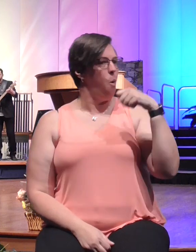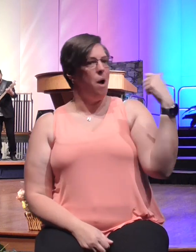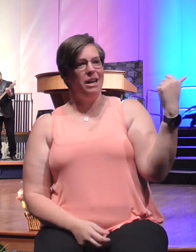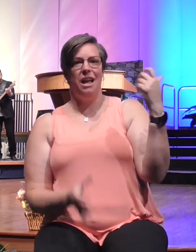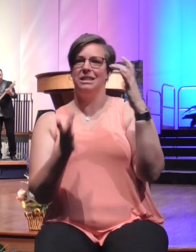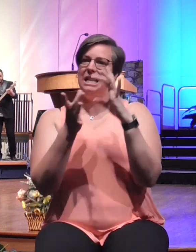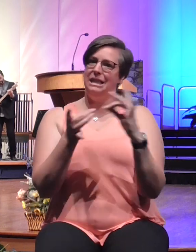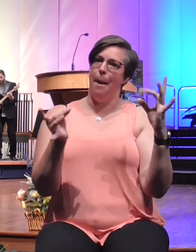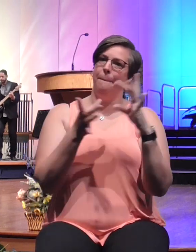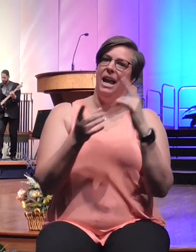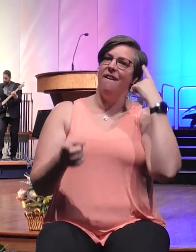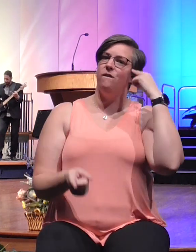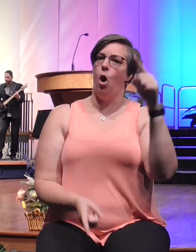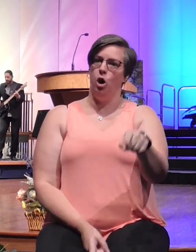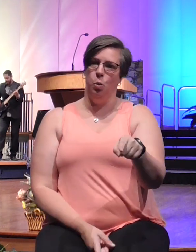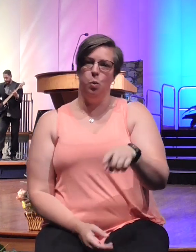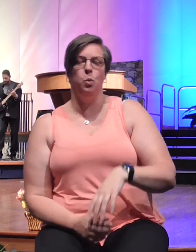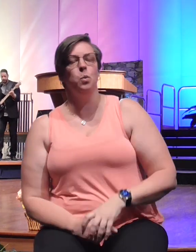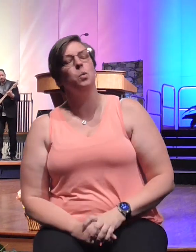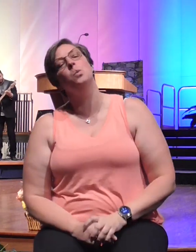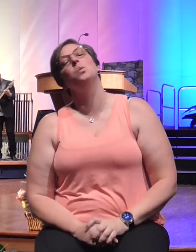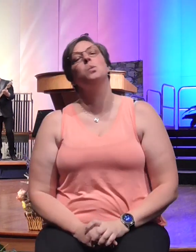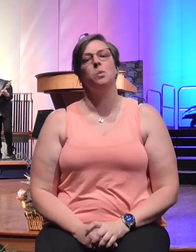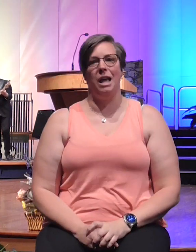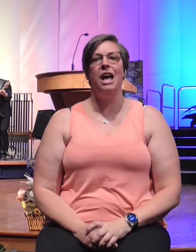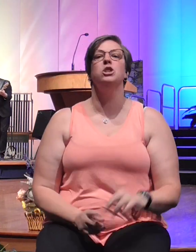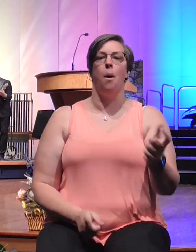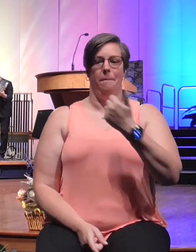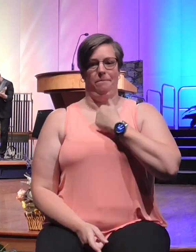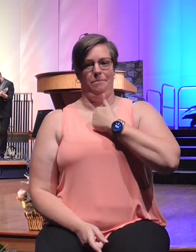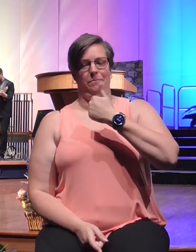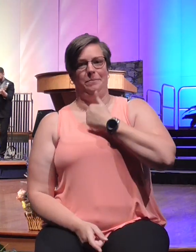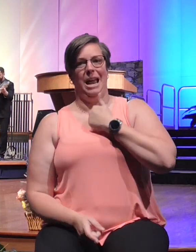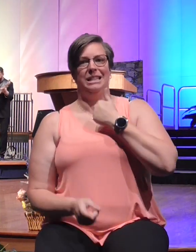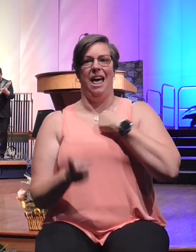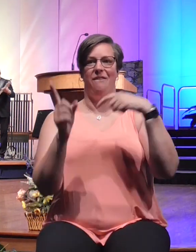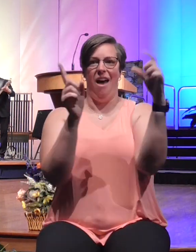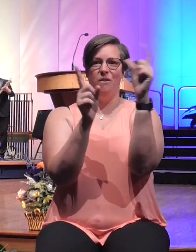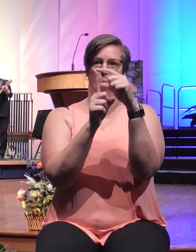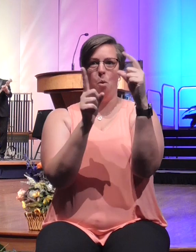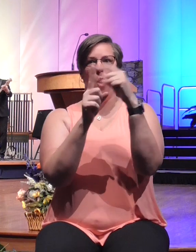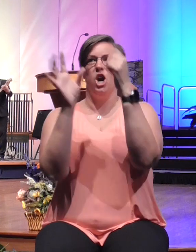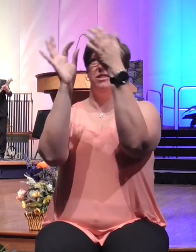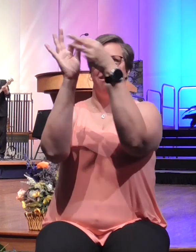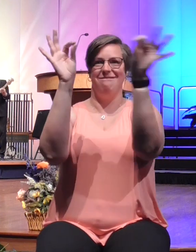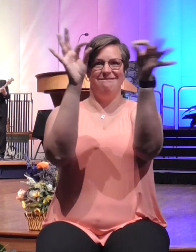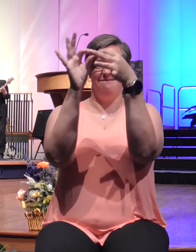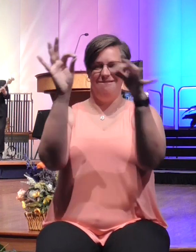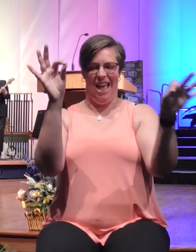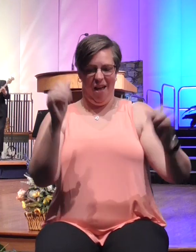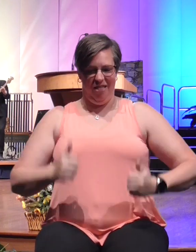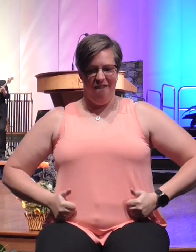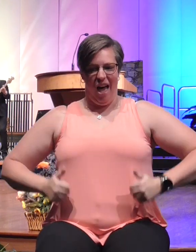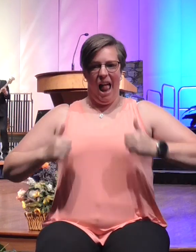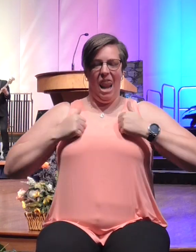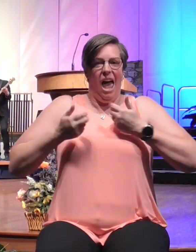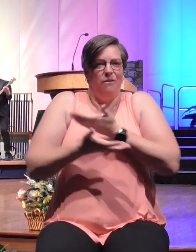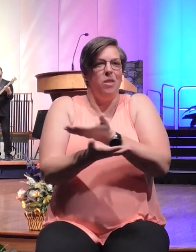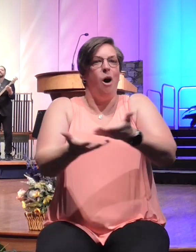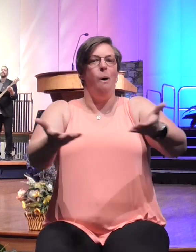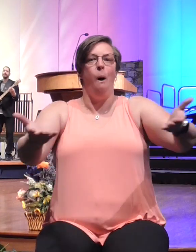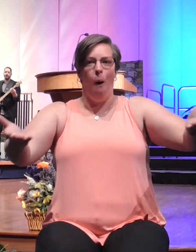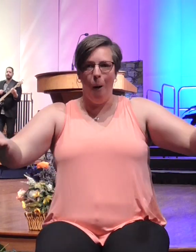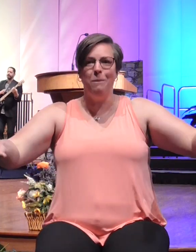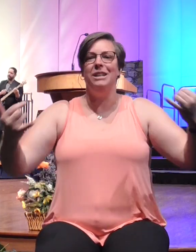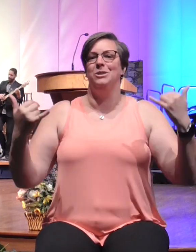speak the words on your lips. Touch yourself in words unspoken, live your life with arms wide open. Today